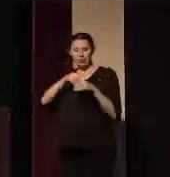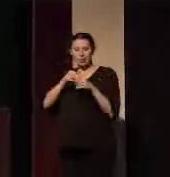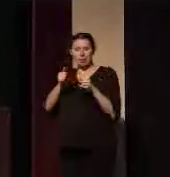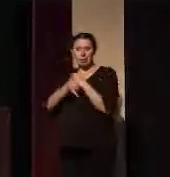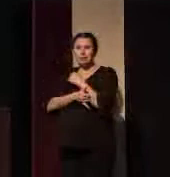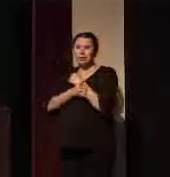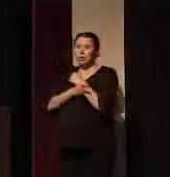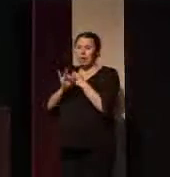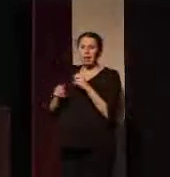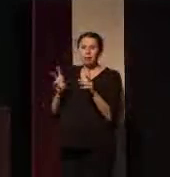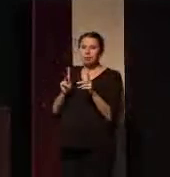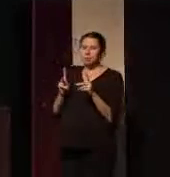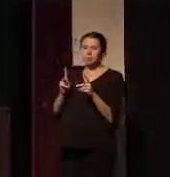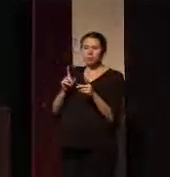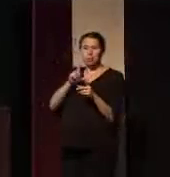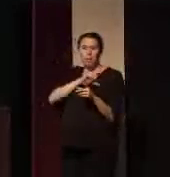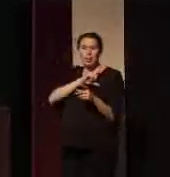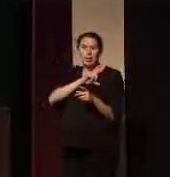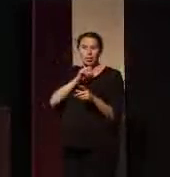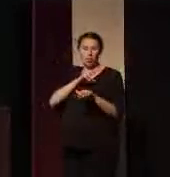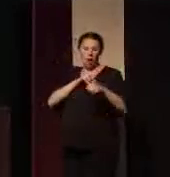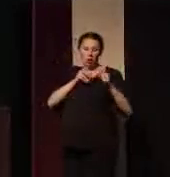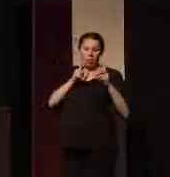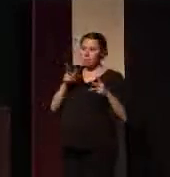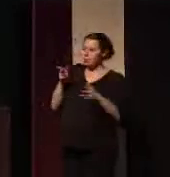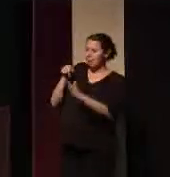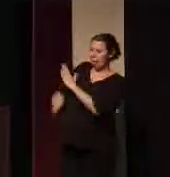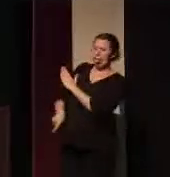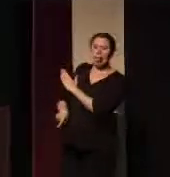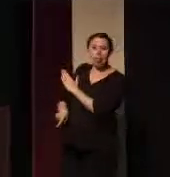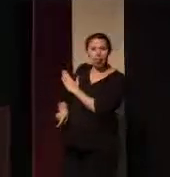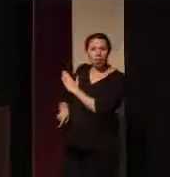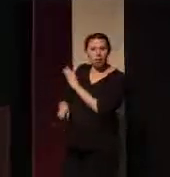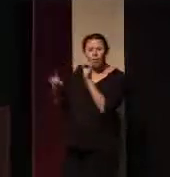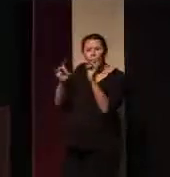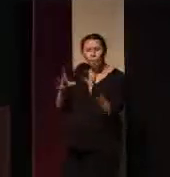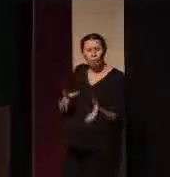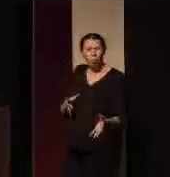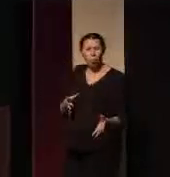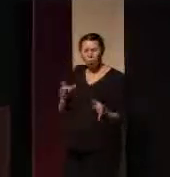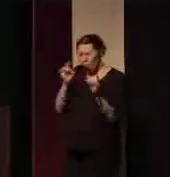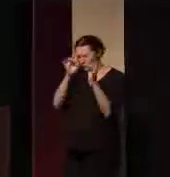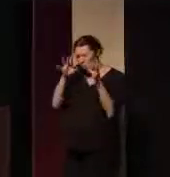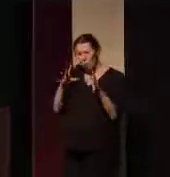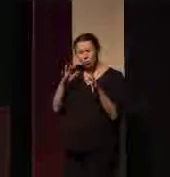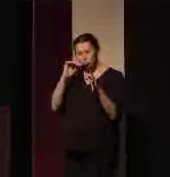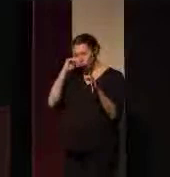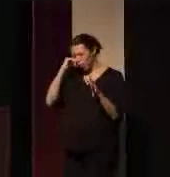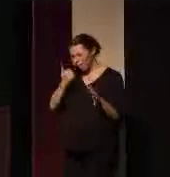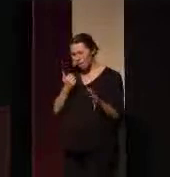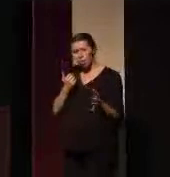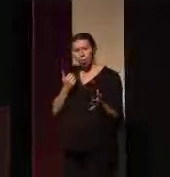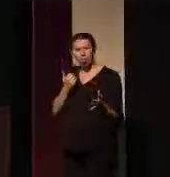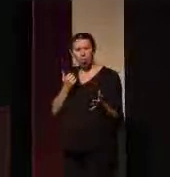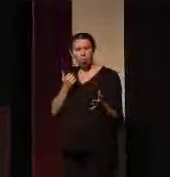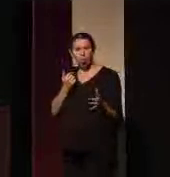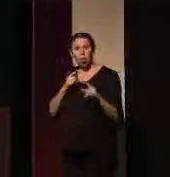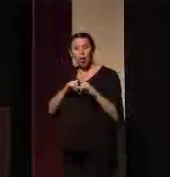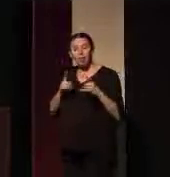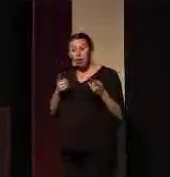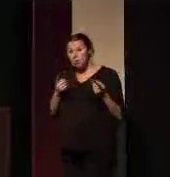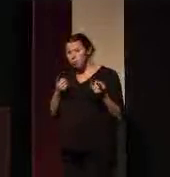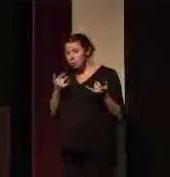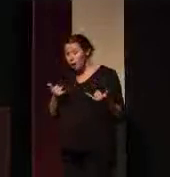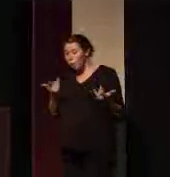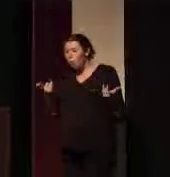agree that that's a tragedy. Horrible, horrible tragedies and shameful in our country. The question is, what are the solutions? And so I